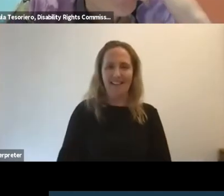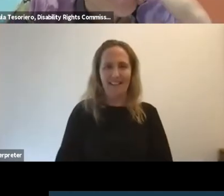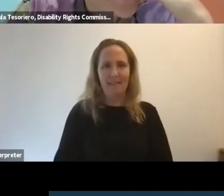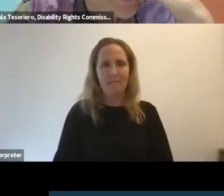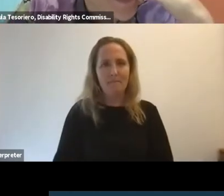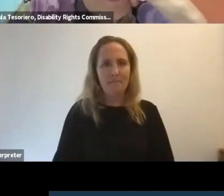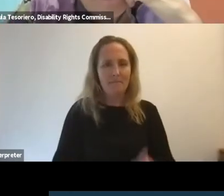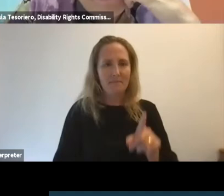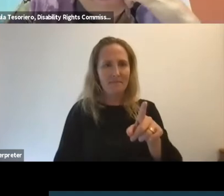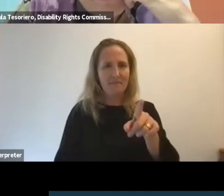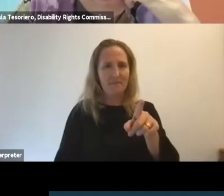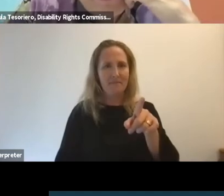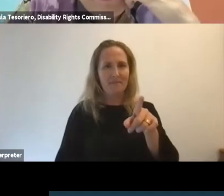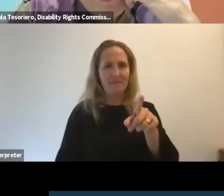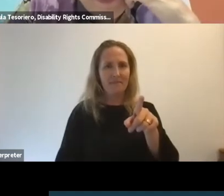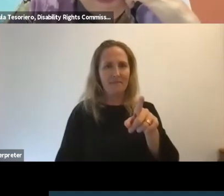a point